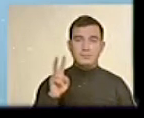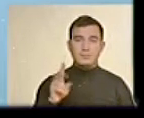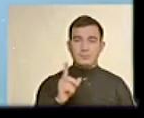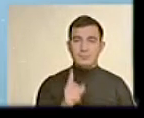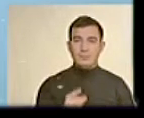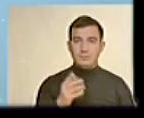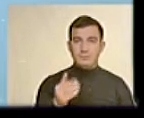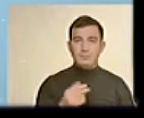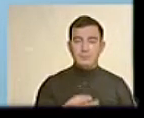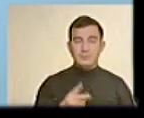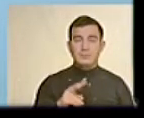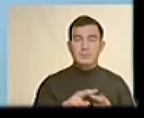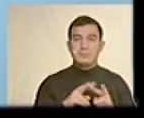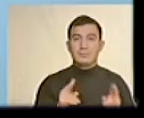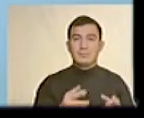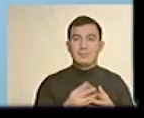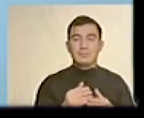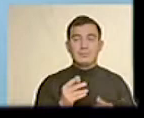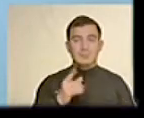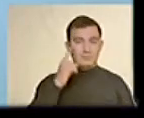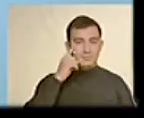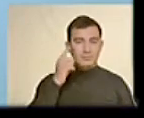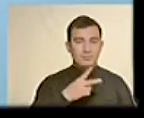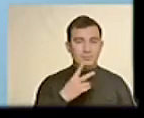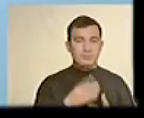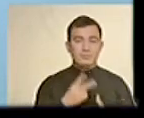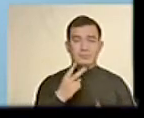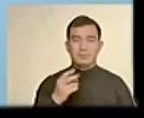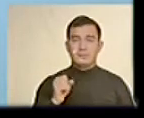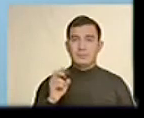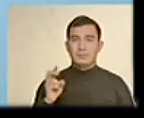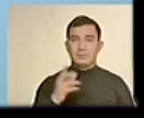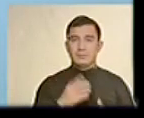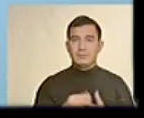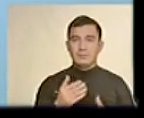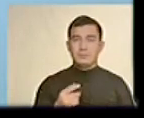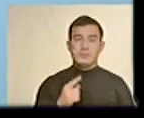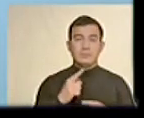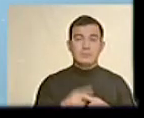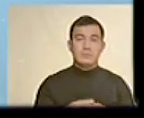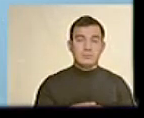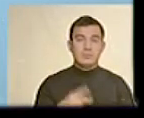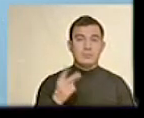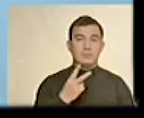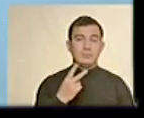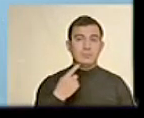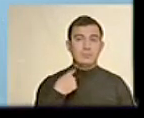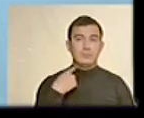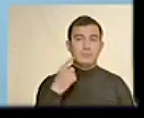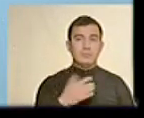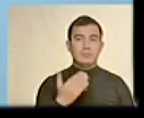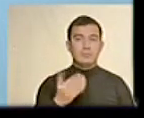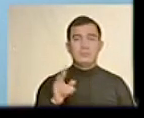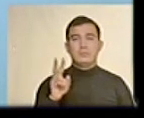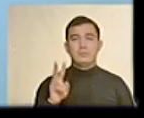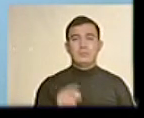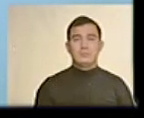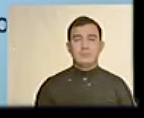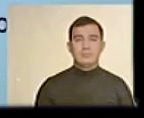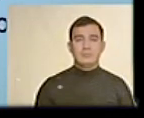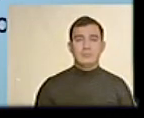ikkalovini bir-biriga ko'paytmasini ikkilangani, ya'ni 2 ga ko'paytirilgani va qo'shuv ikkinchi son kvadrati.